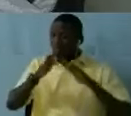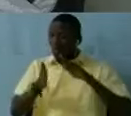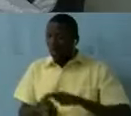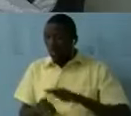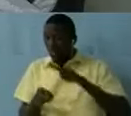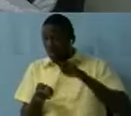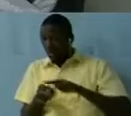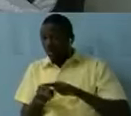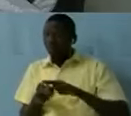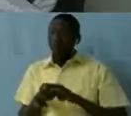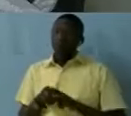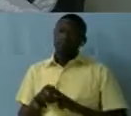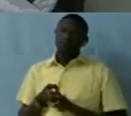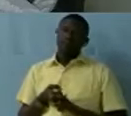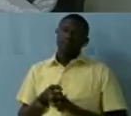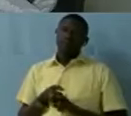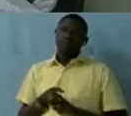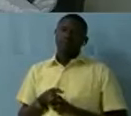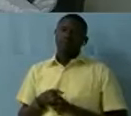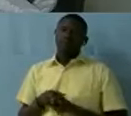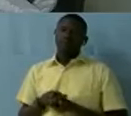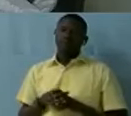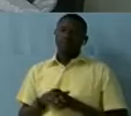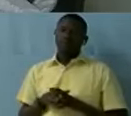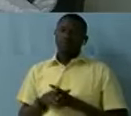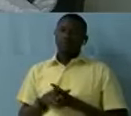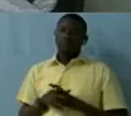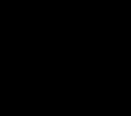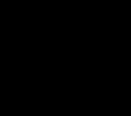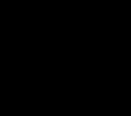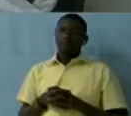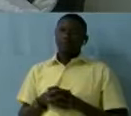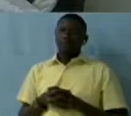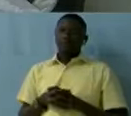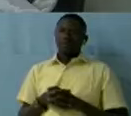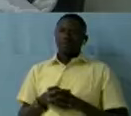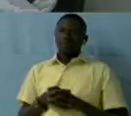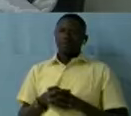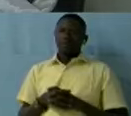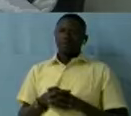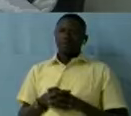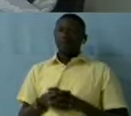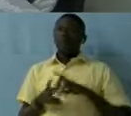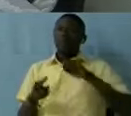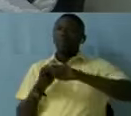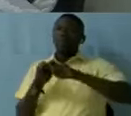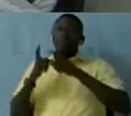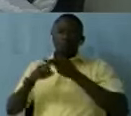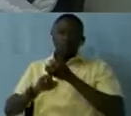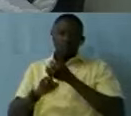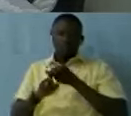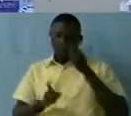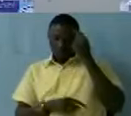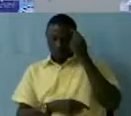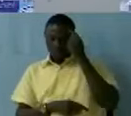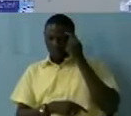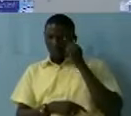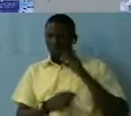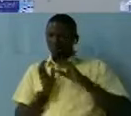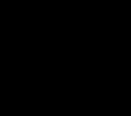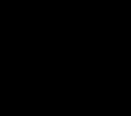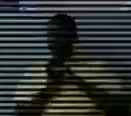you are decided to cut drop because global project kono as the partners now decided to drop